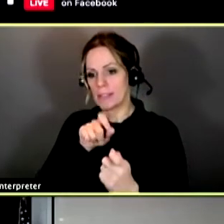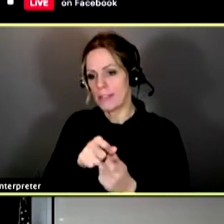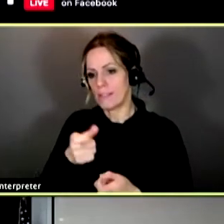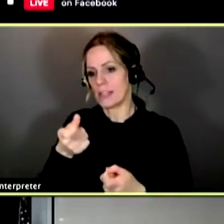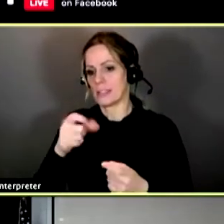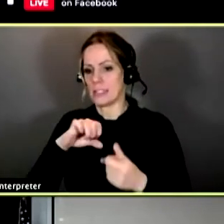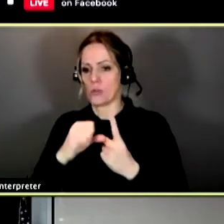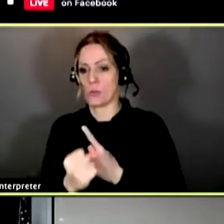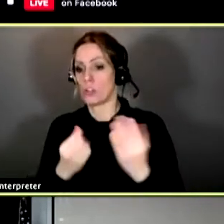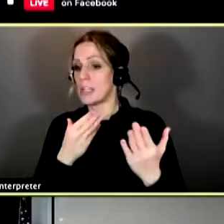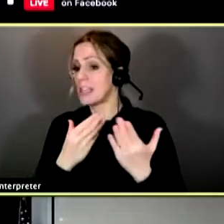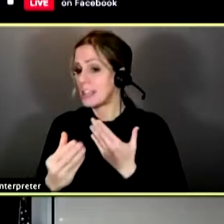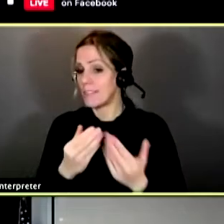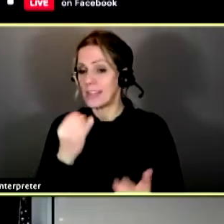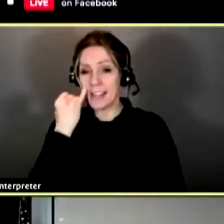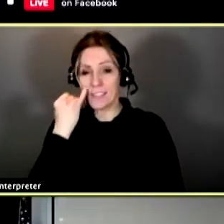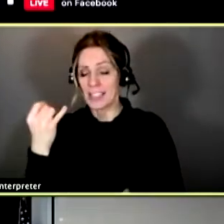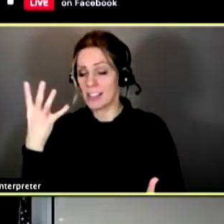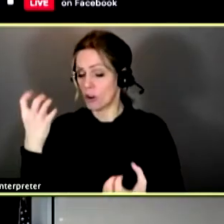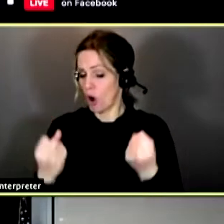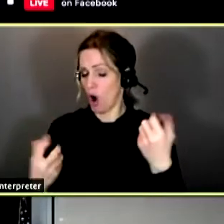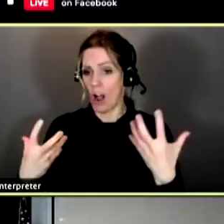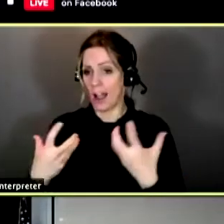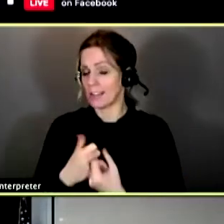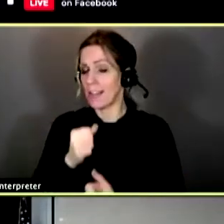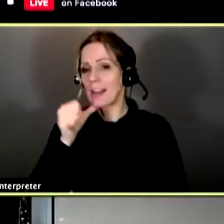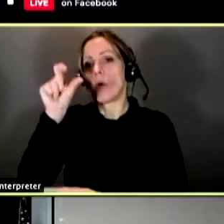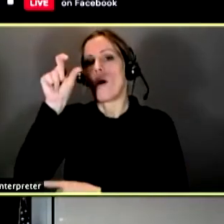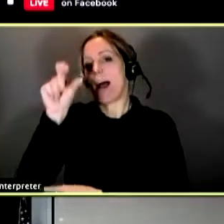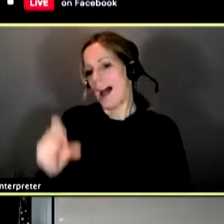give a ticket. It's up to them. They have a little bit of discretion.